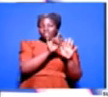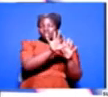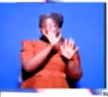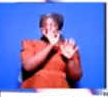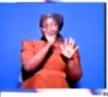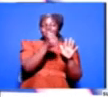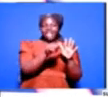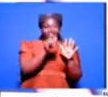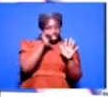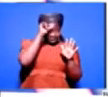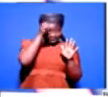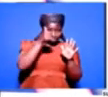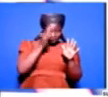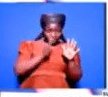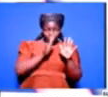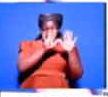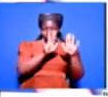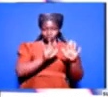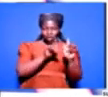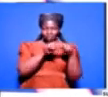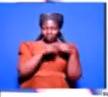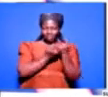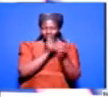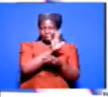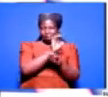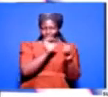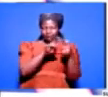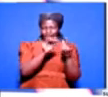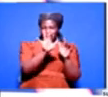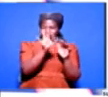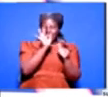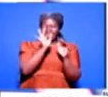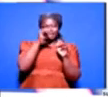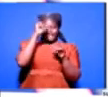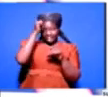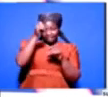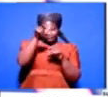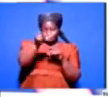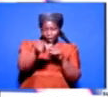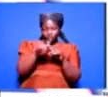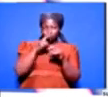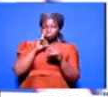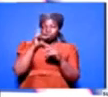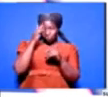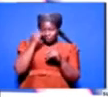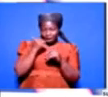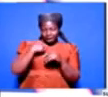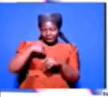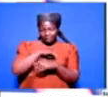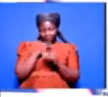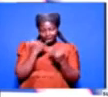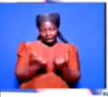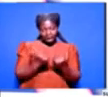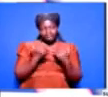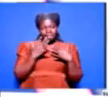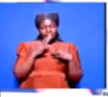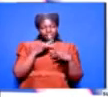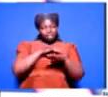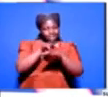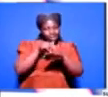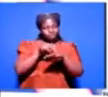you came from. They picked brain because we were a young nation. We were just learning how to crawl, not even walk. And so they